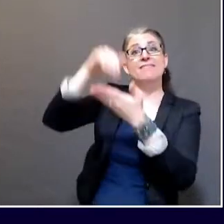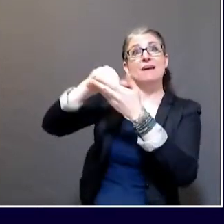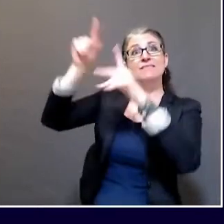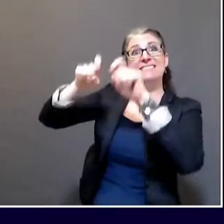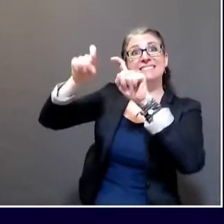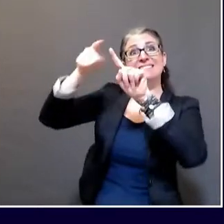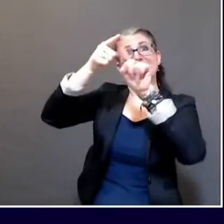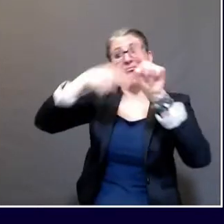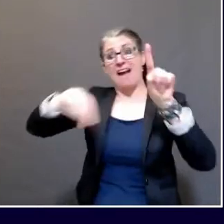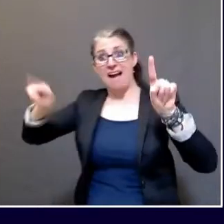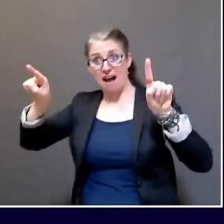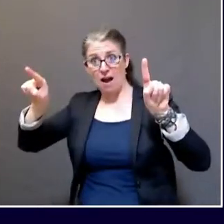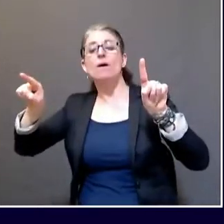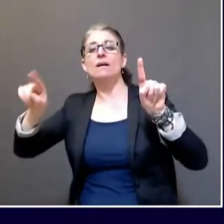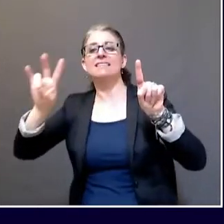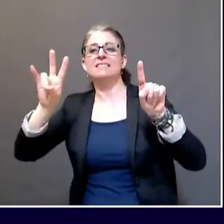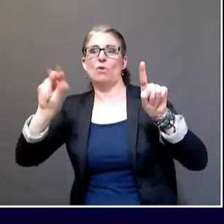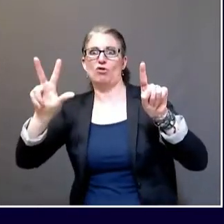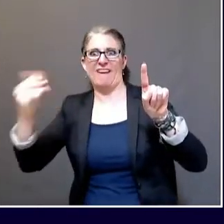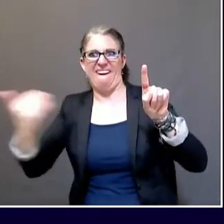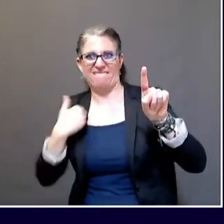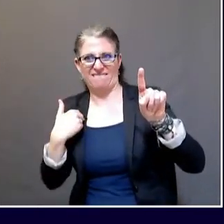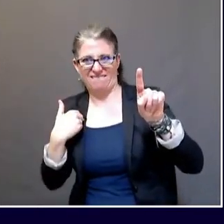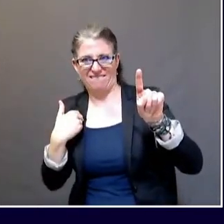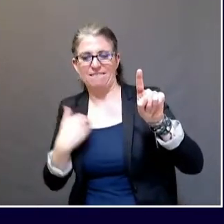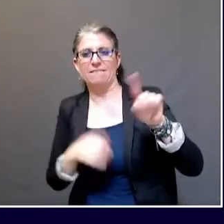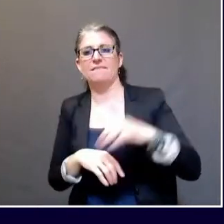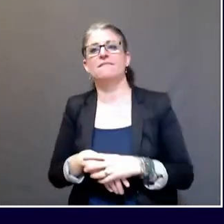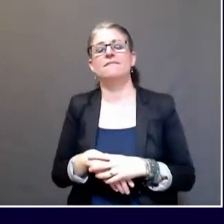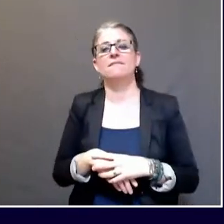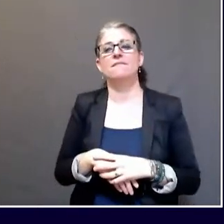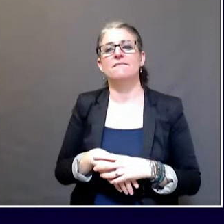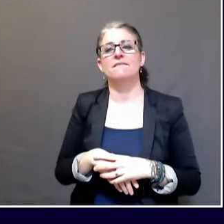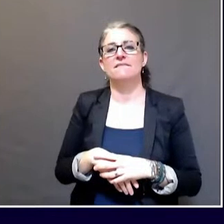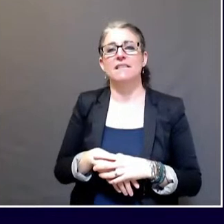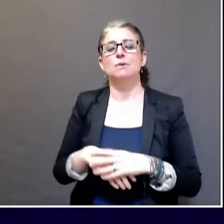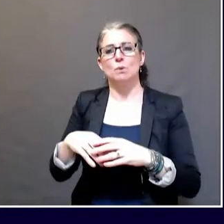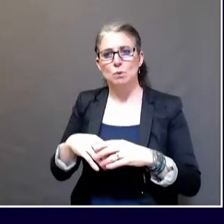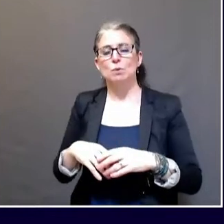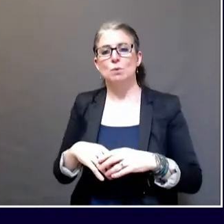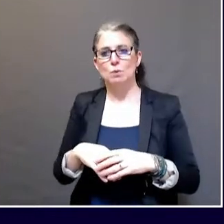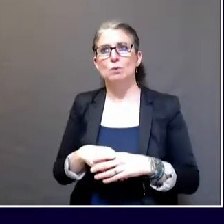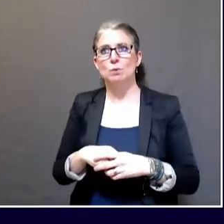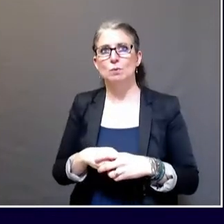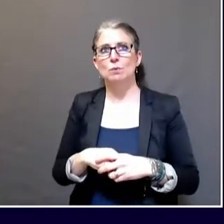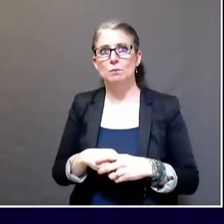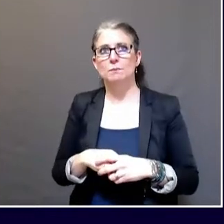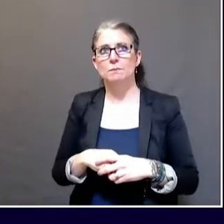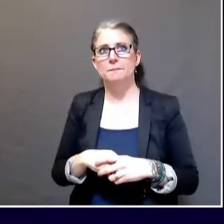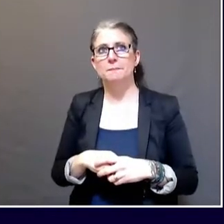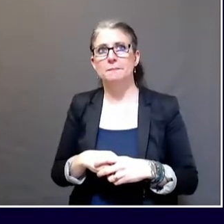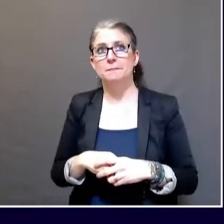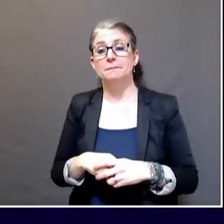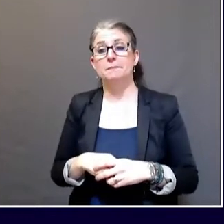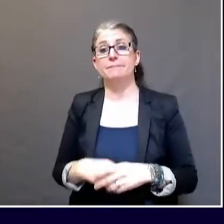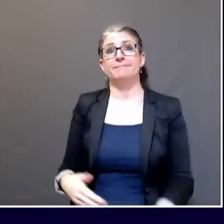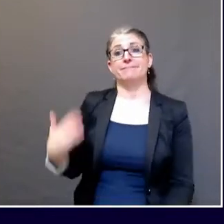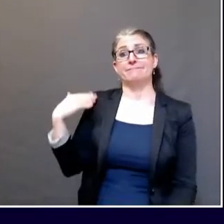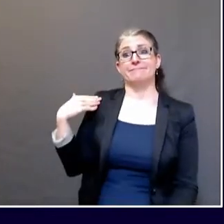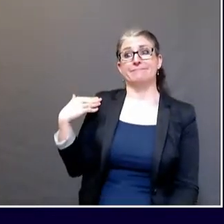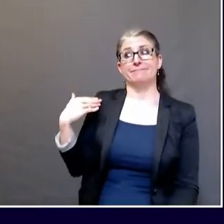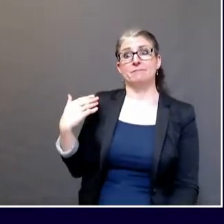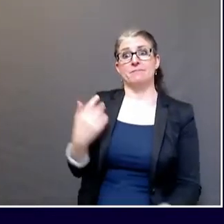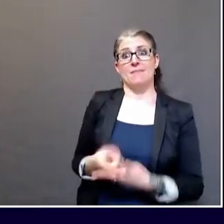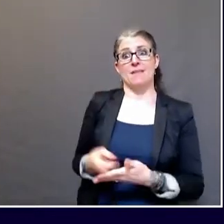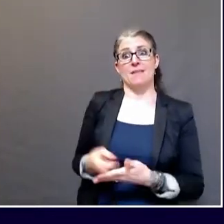tests for every 100,000 individuals. As we talked a bit about last week, the positivity rate in Maine